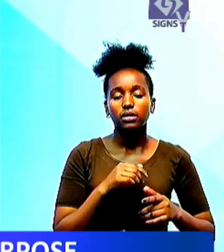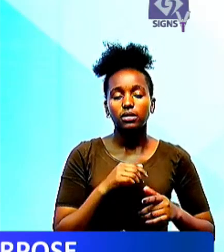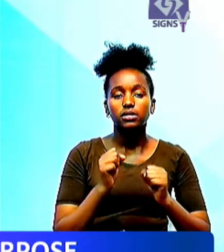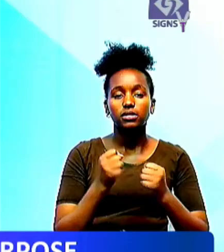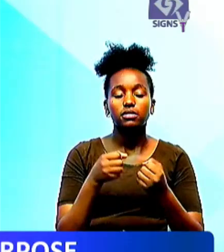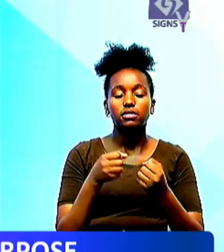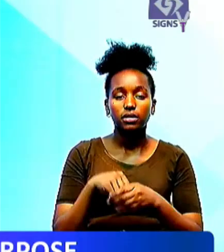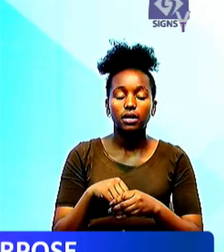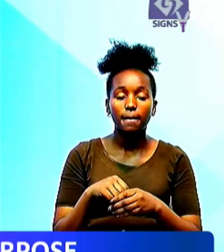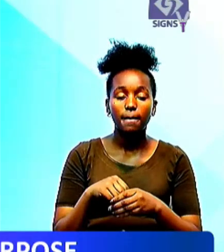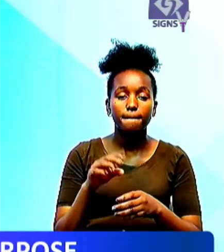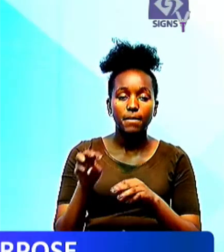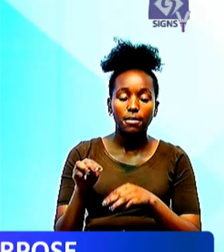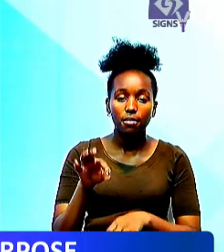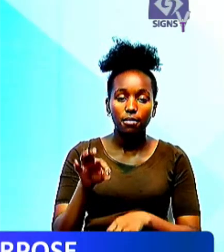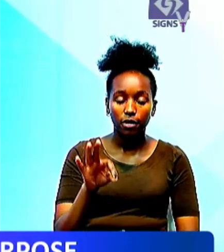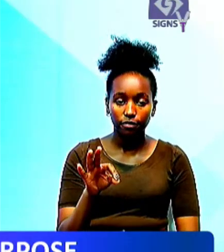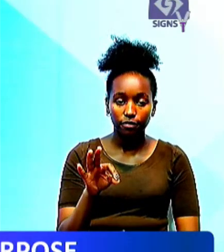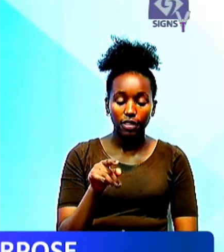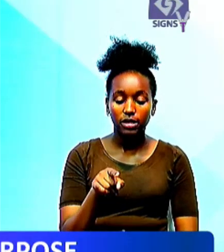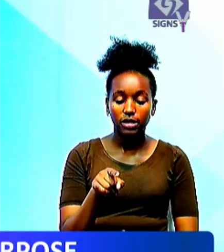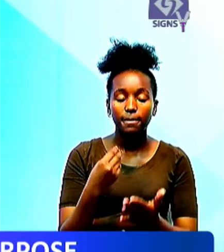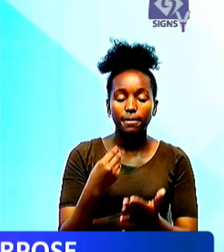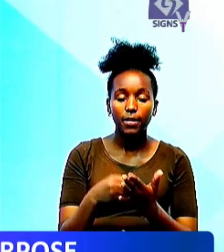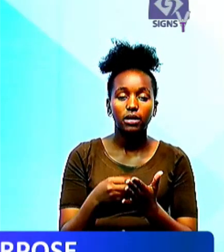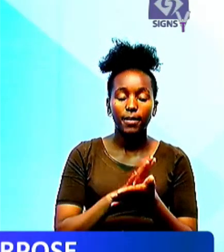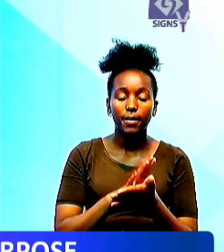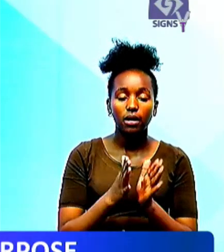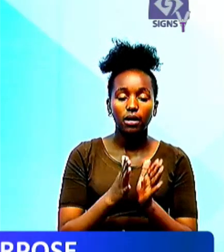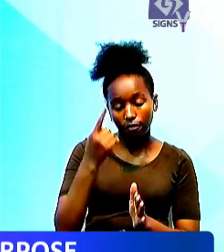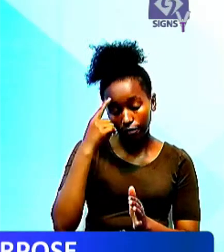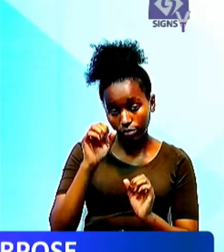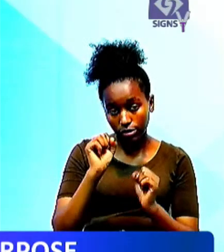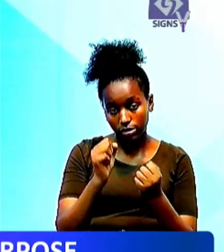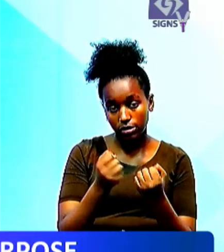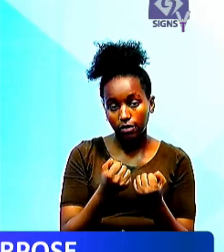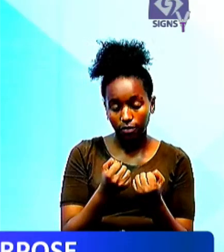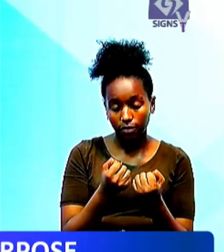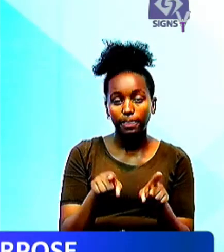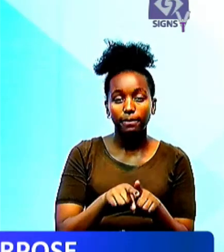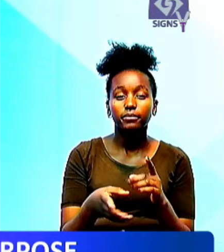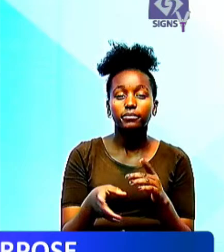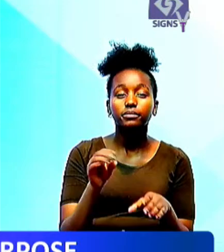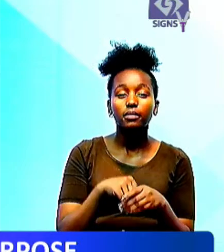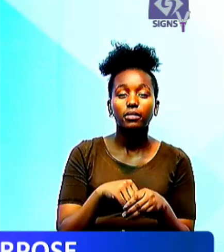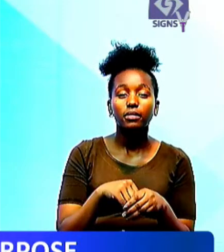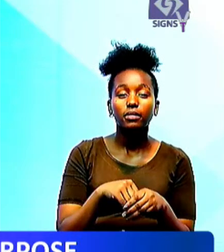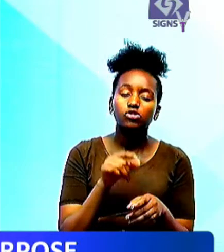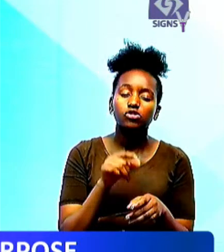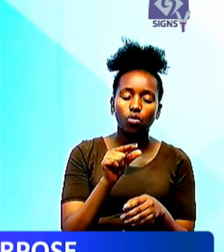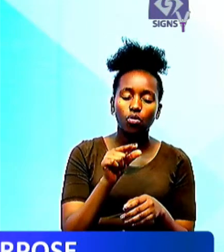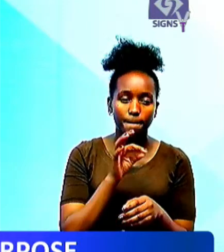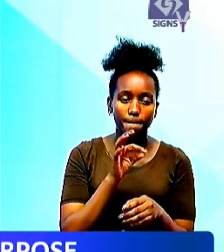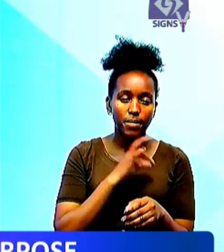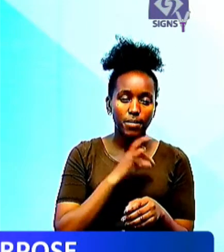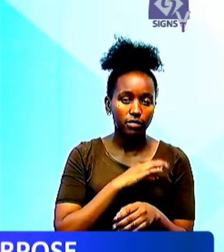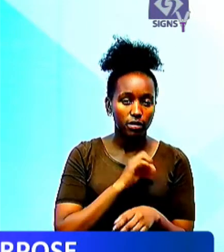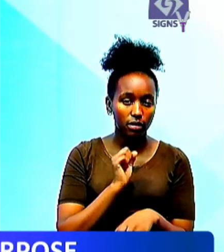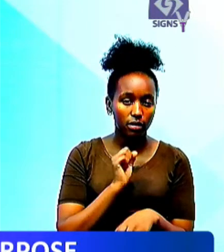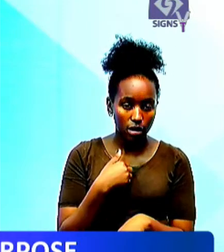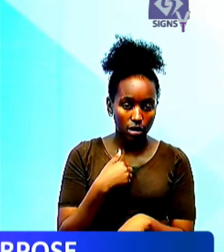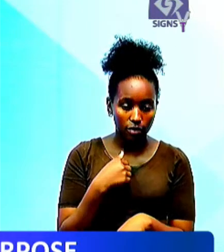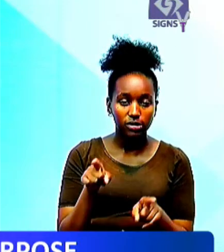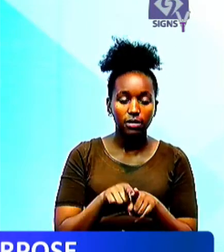you are putting that money for saving, like you are setting aside for investing there. You are earning a small return, and this can help you to